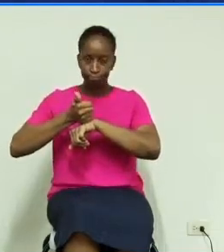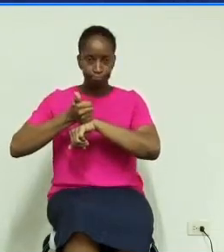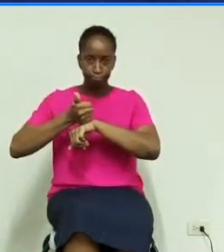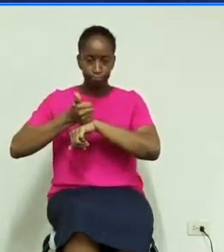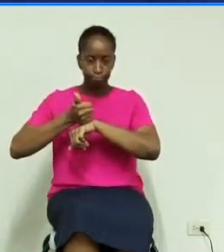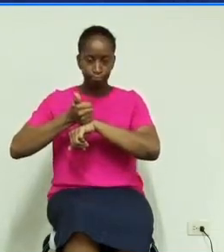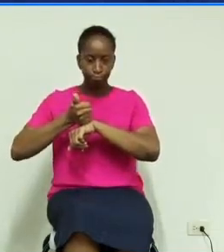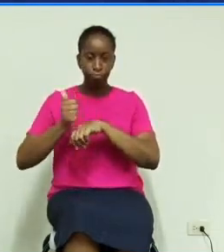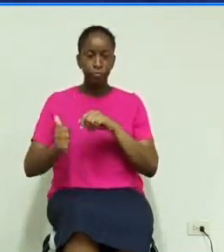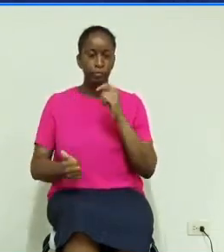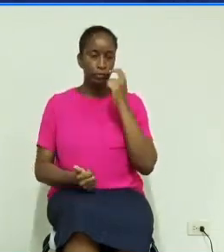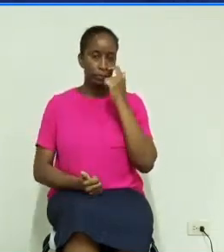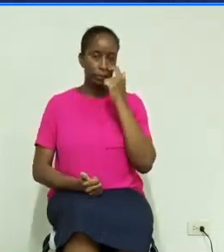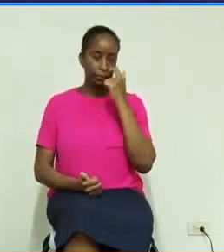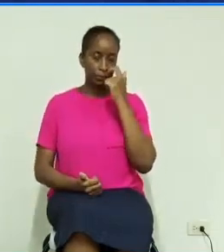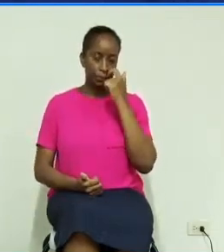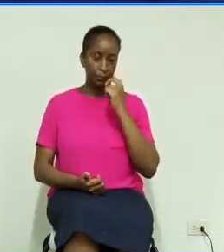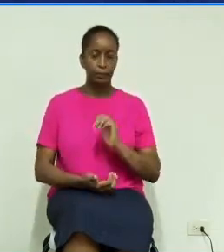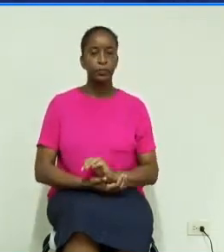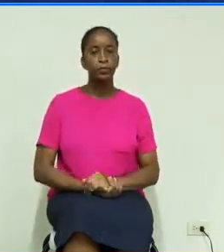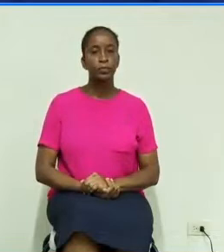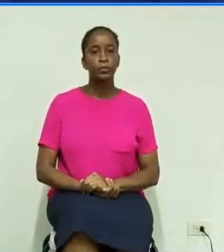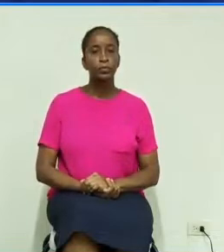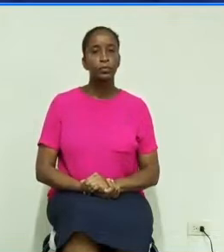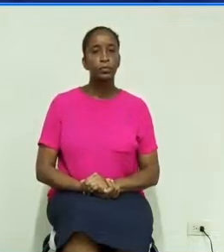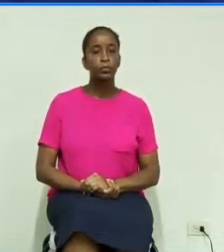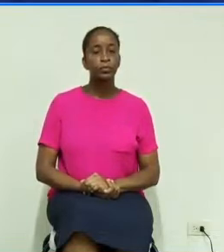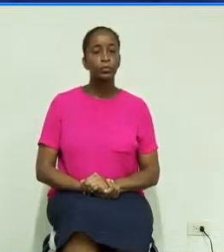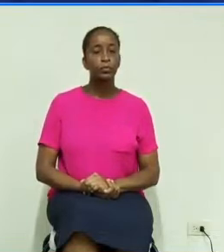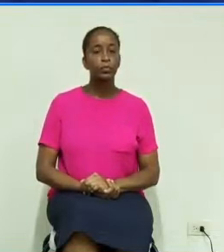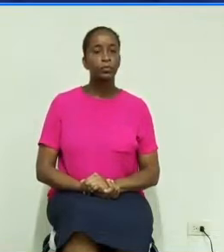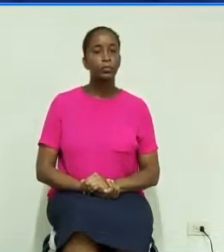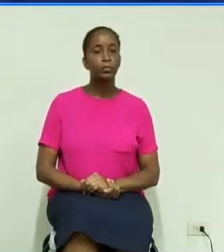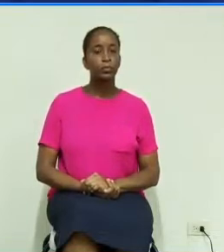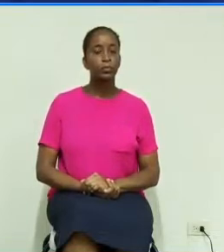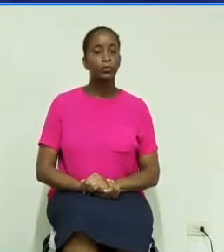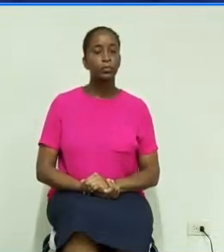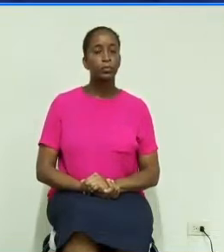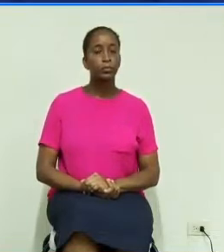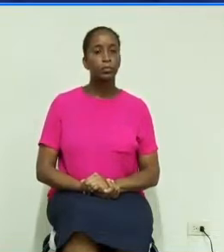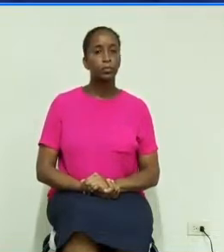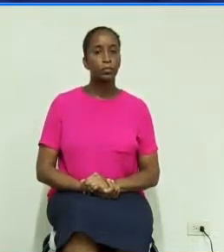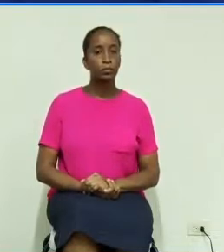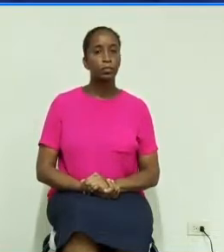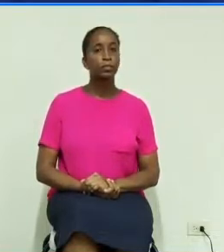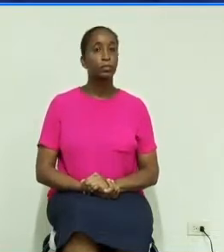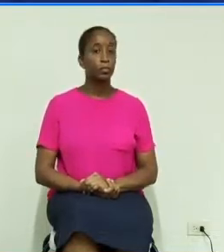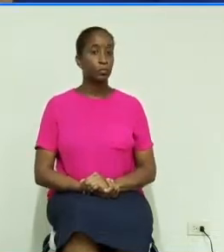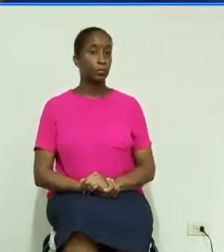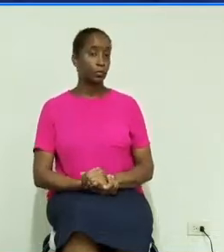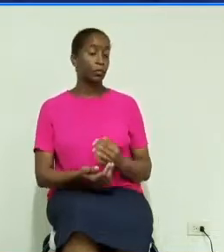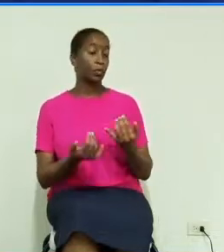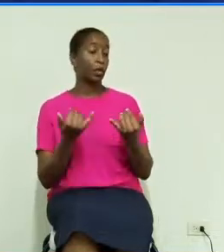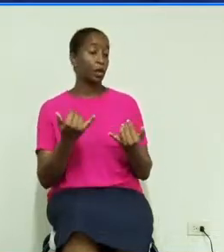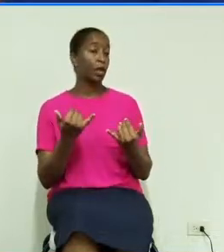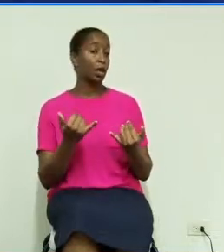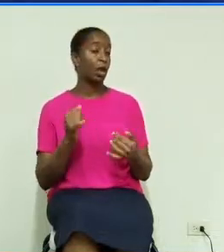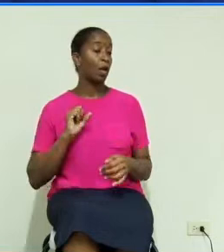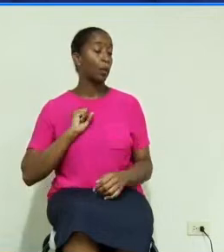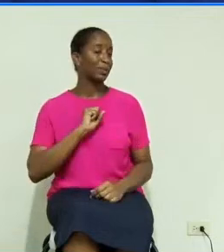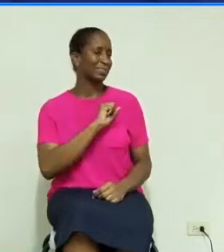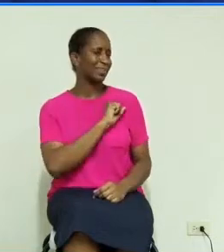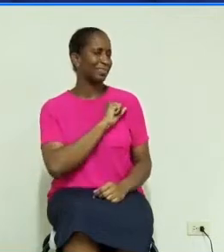This might be subject to correction, but I think I might be right on this. Right? Now, given this composition of Senate and given this intention